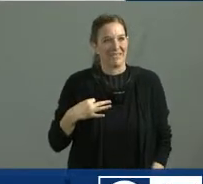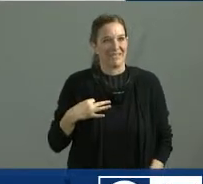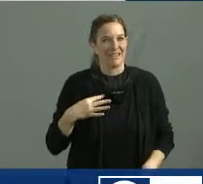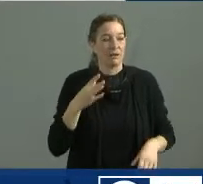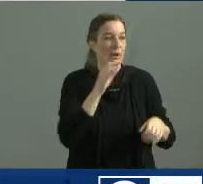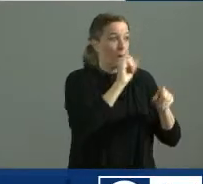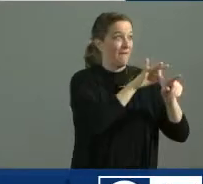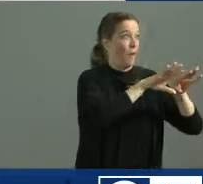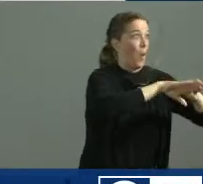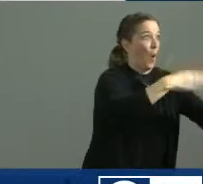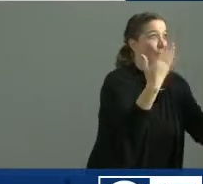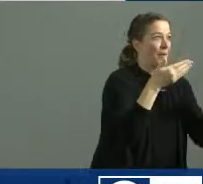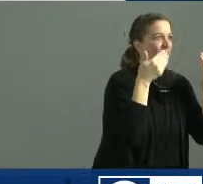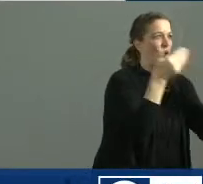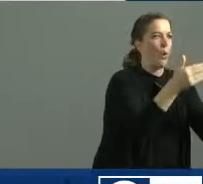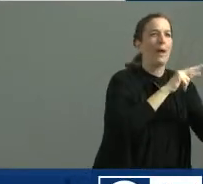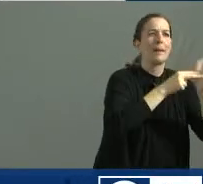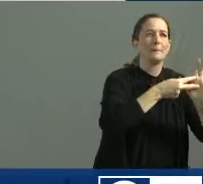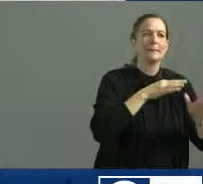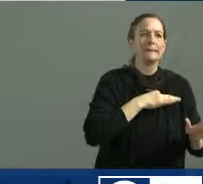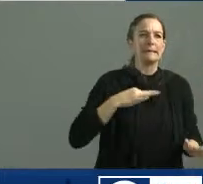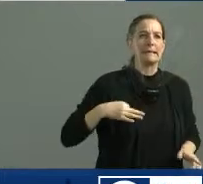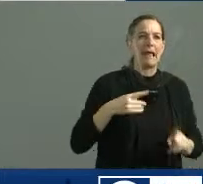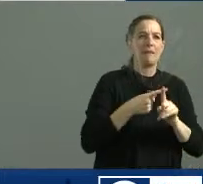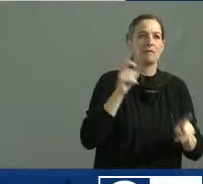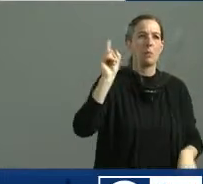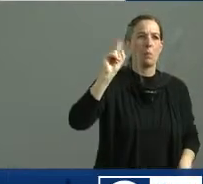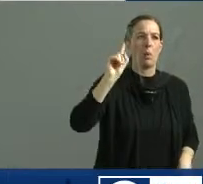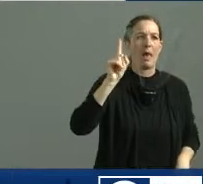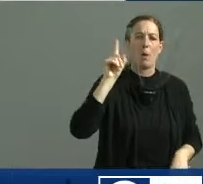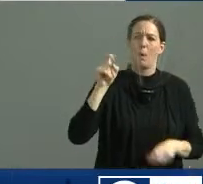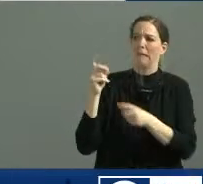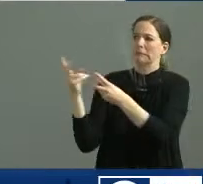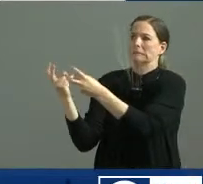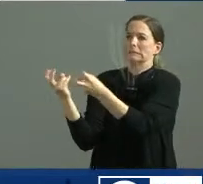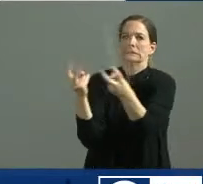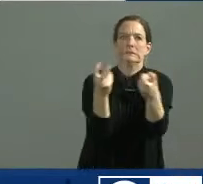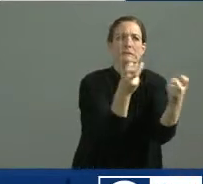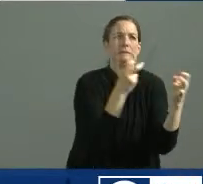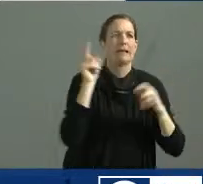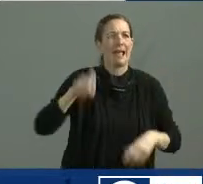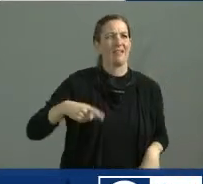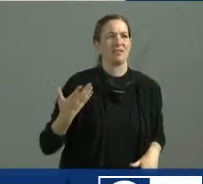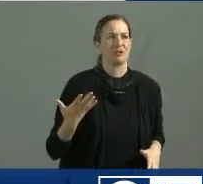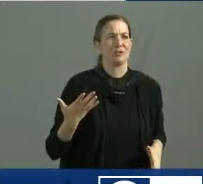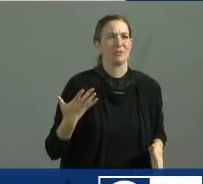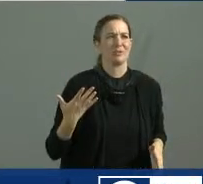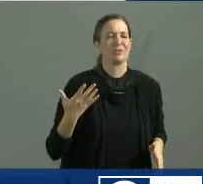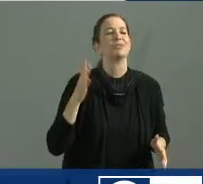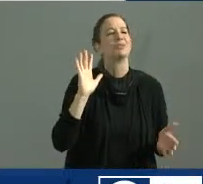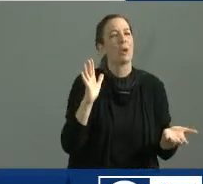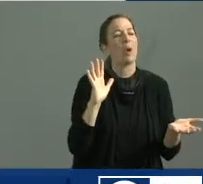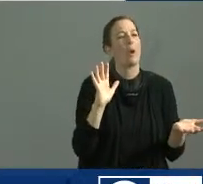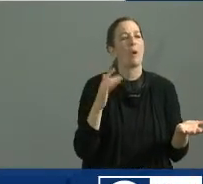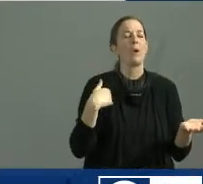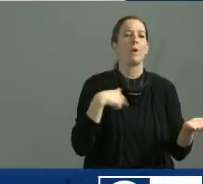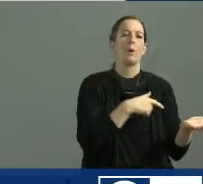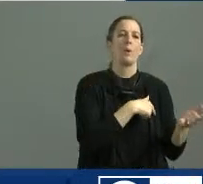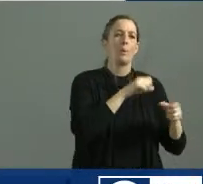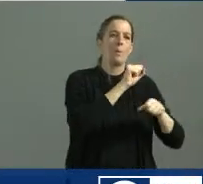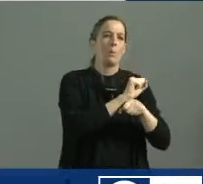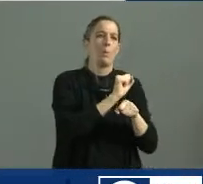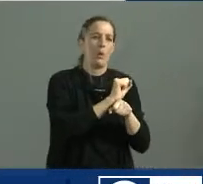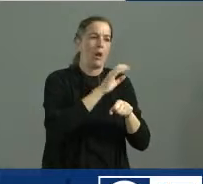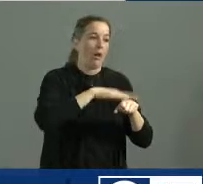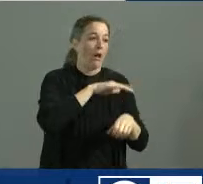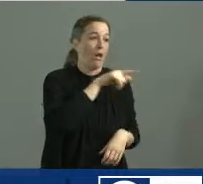other sites in order to be able to staff St. Luke's. So we have been working on the post-acute care site. So it's the same exact services